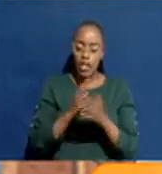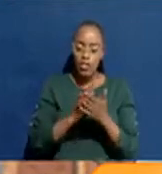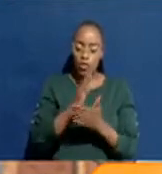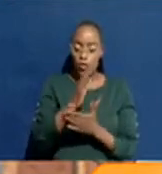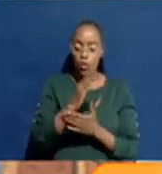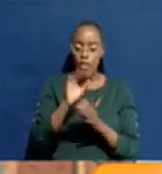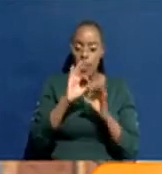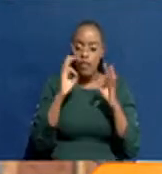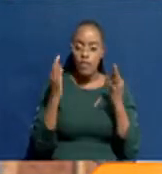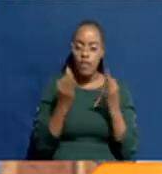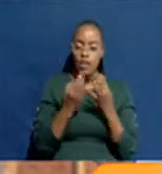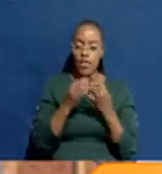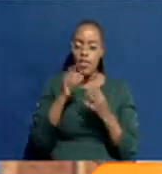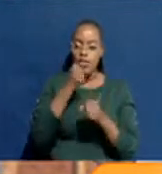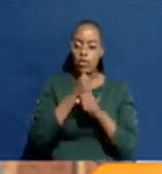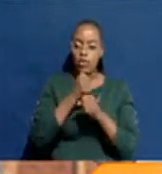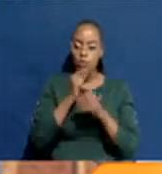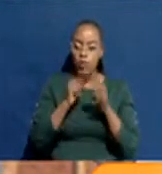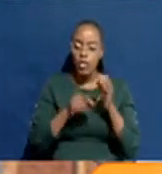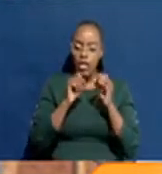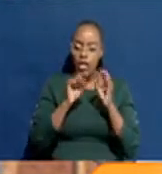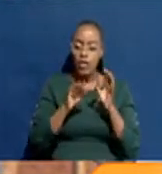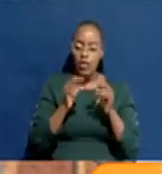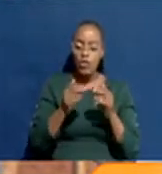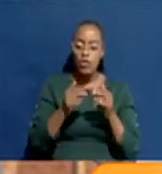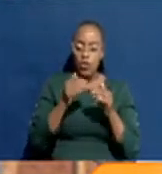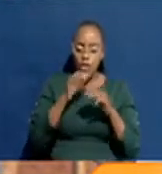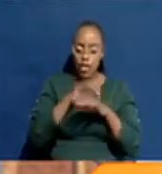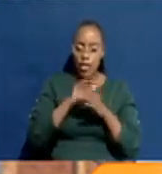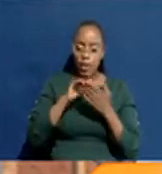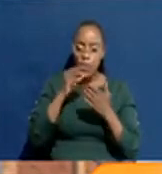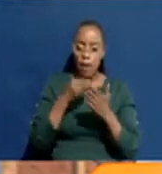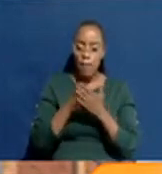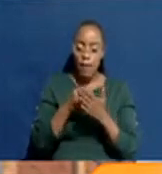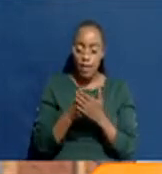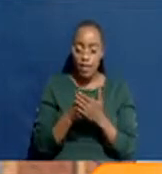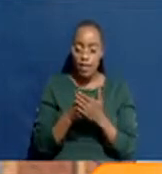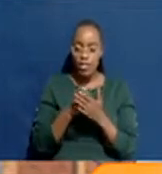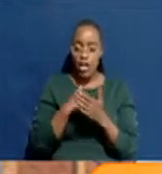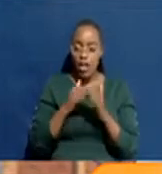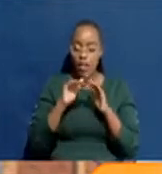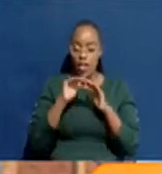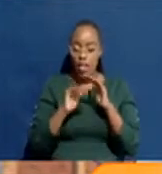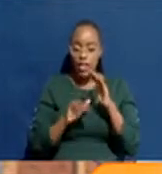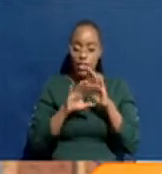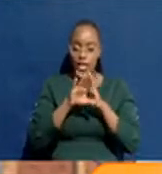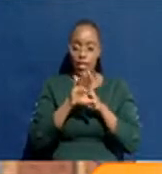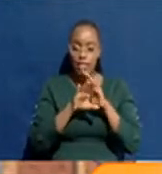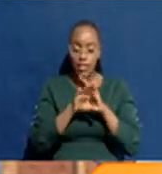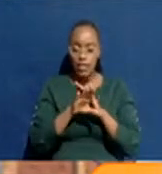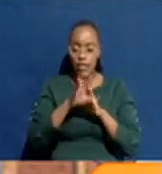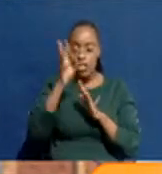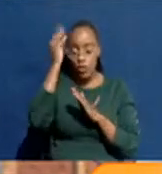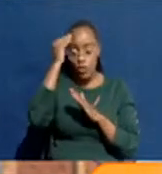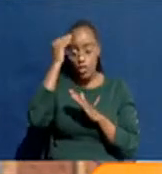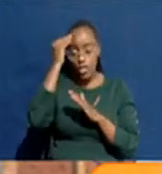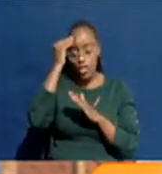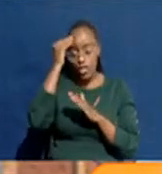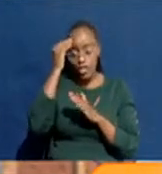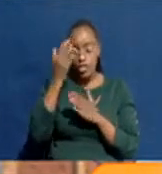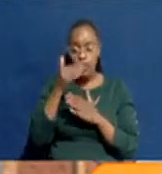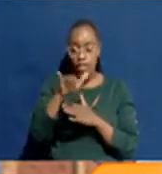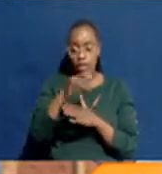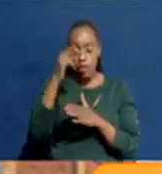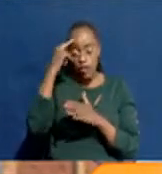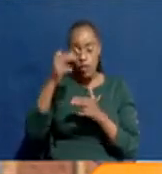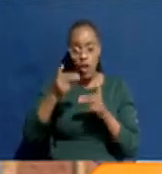family. So what does that do? It means that if you're a high-income earner, then you have less access to education, whether it's basic or higher